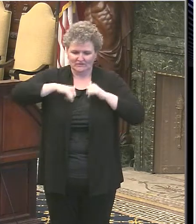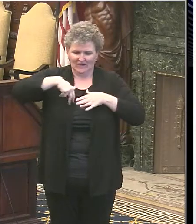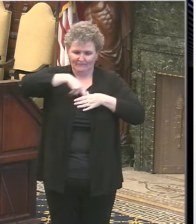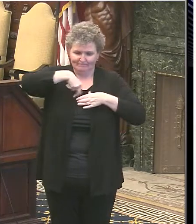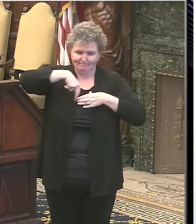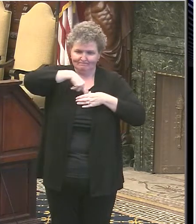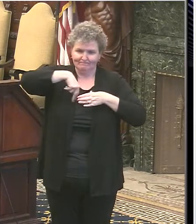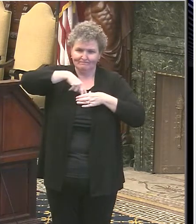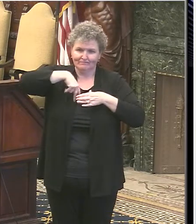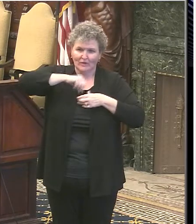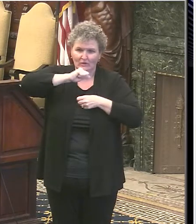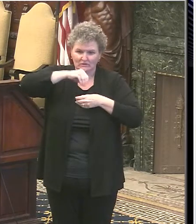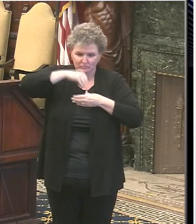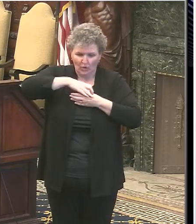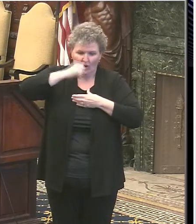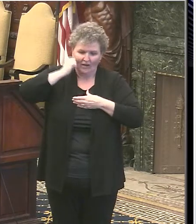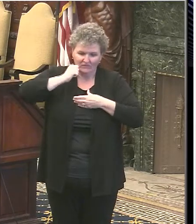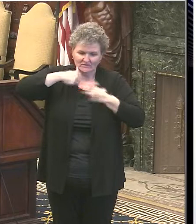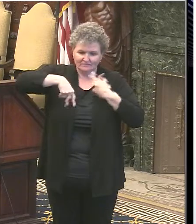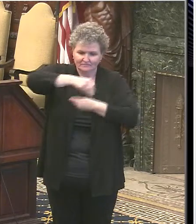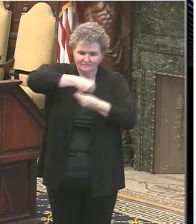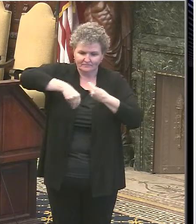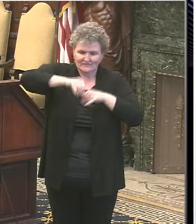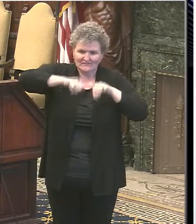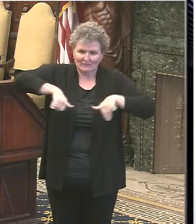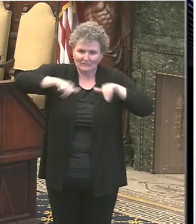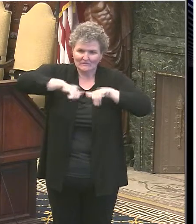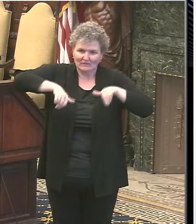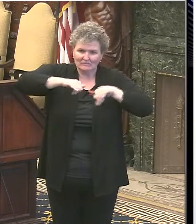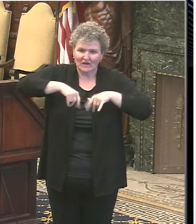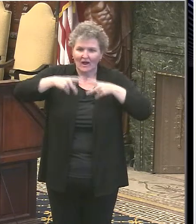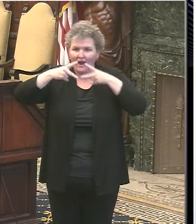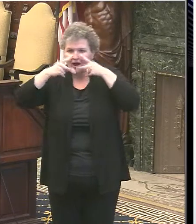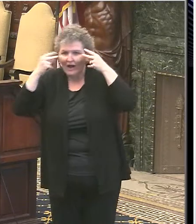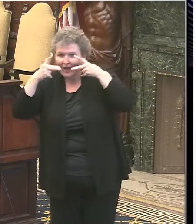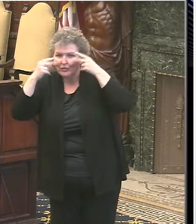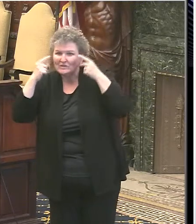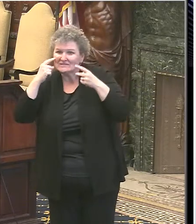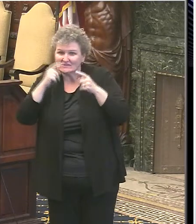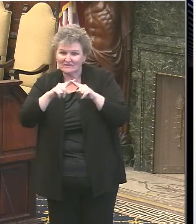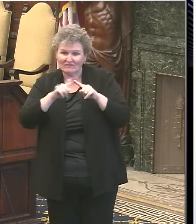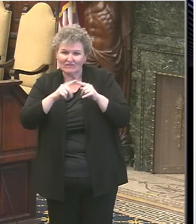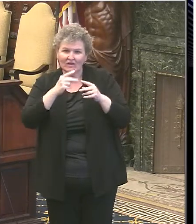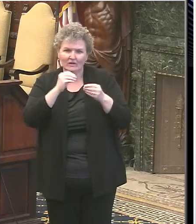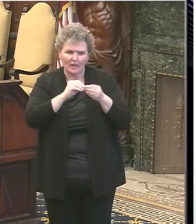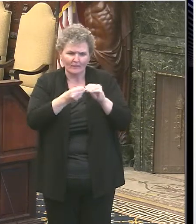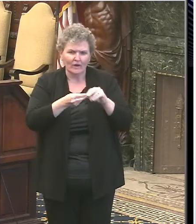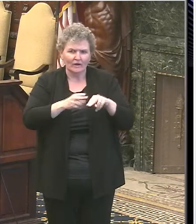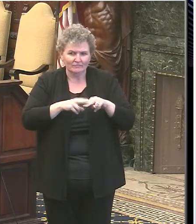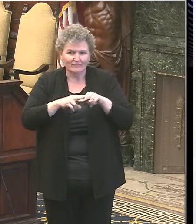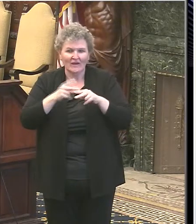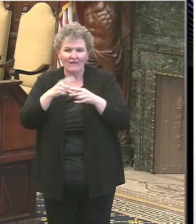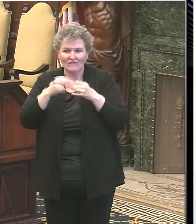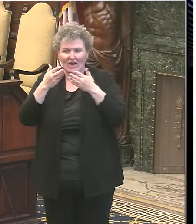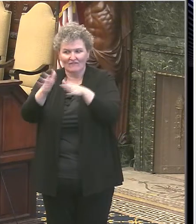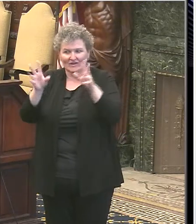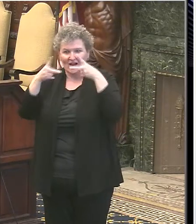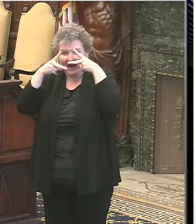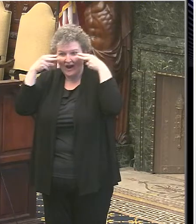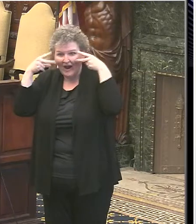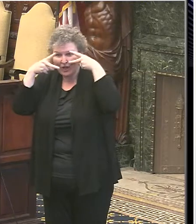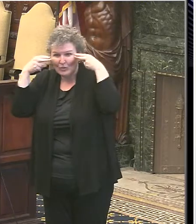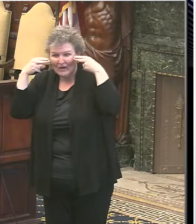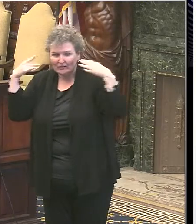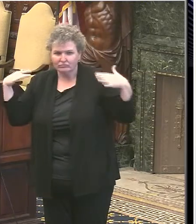to every day. But there were warnings over Halloween. We still saw a spike in cases afterwards from Halloween parties. So I